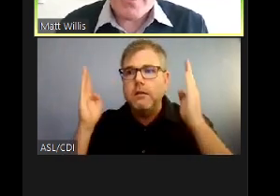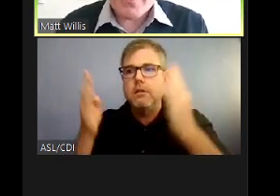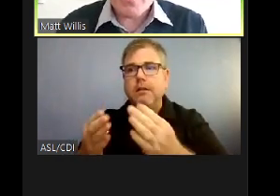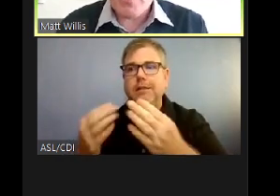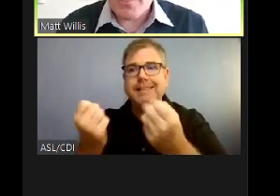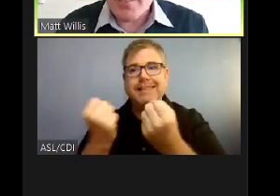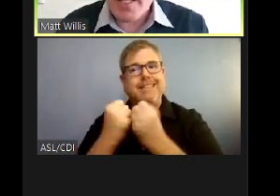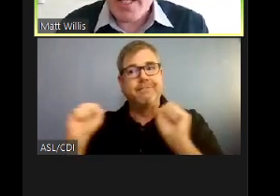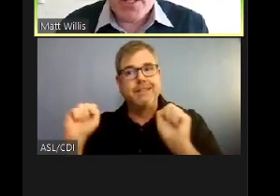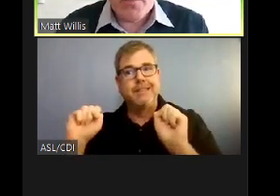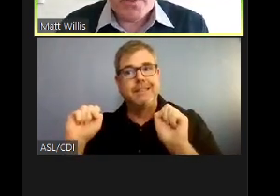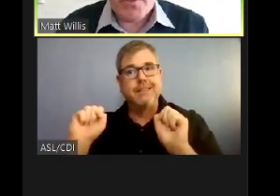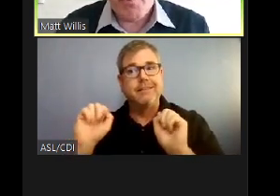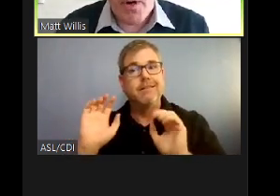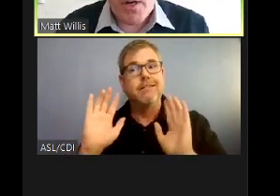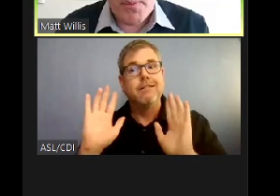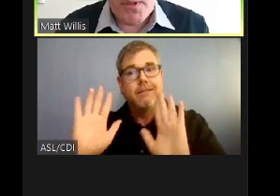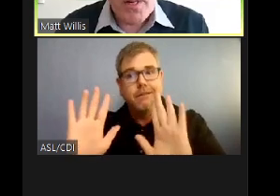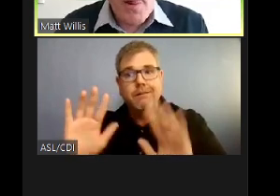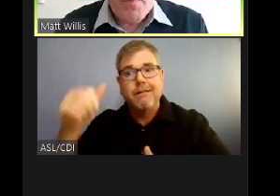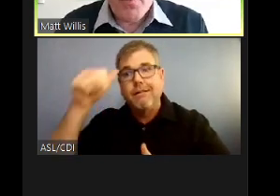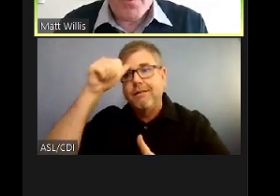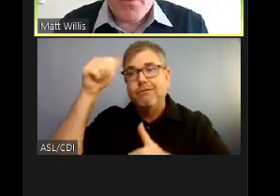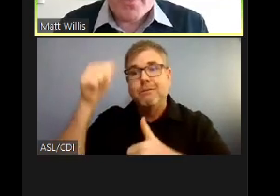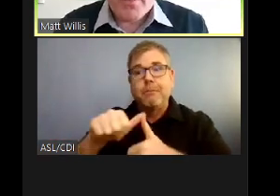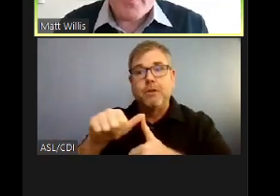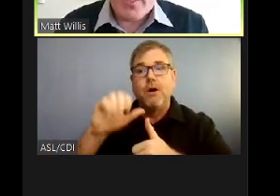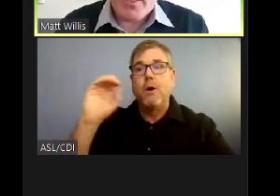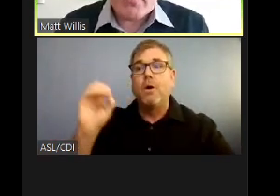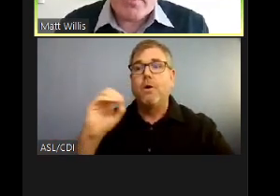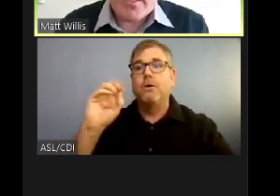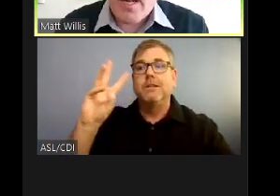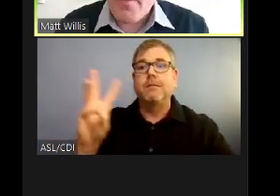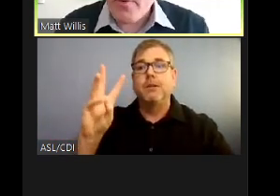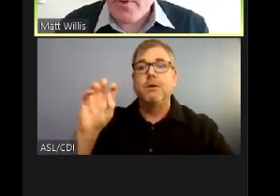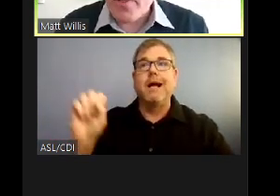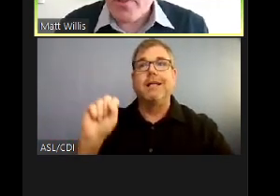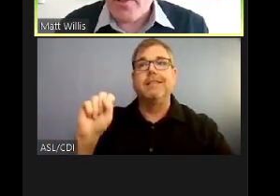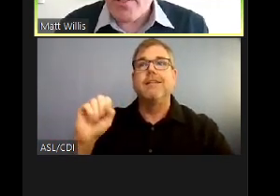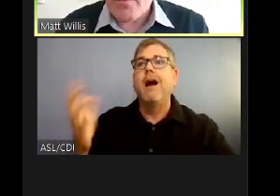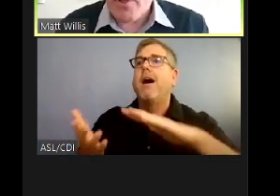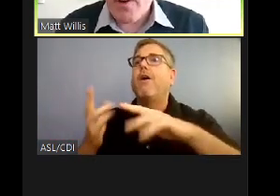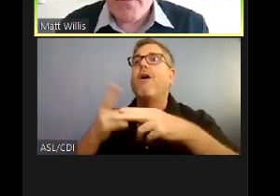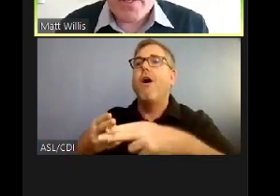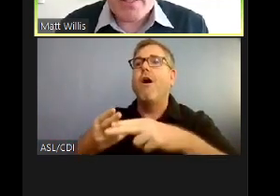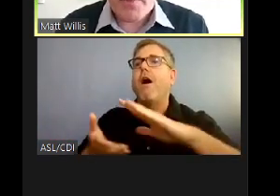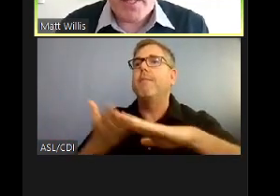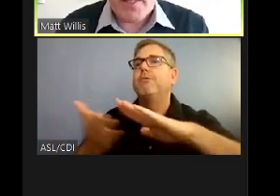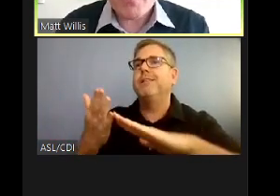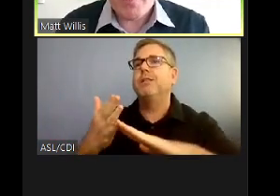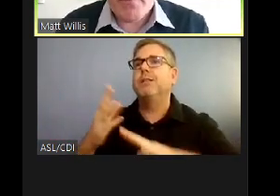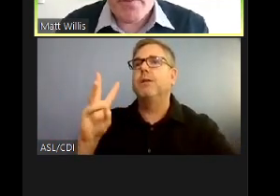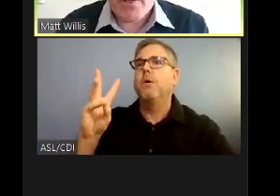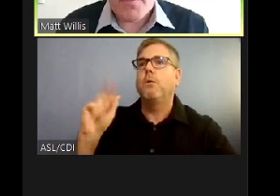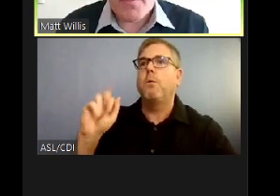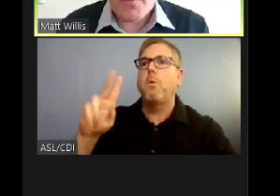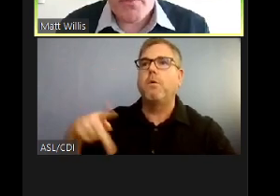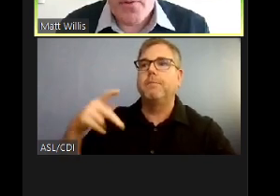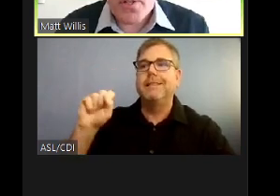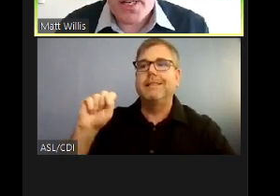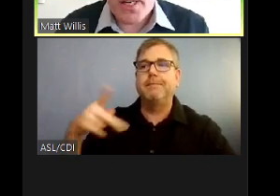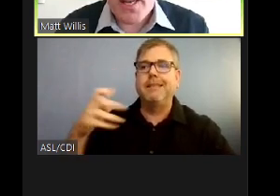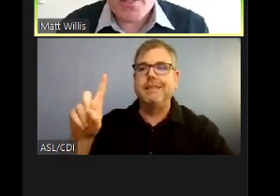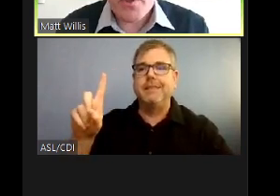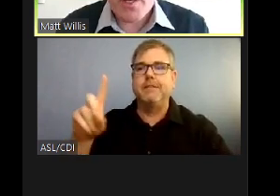effective vaccine in less than a year, which is remarkable. But we know that the community also needs to have that reassurance that we're offering something that is safe for our communities.